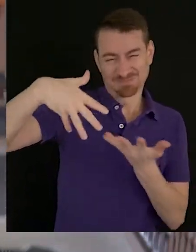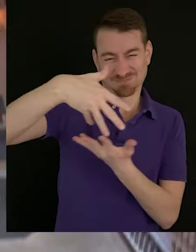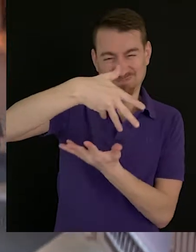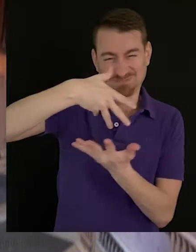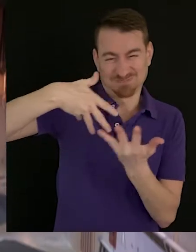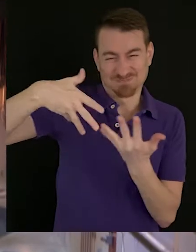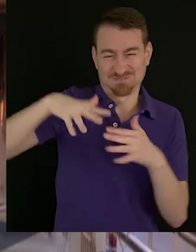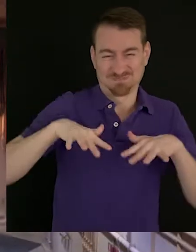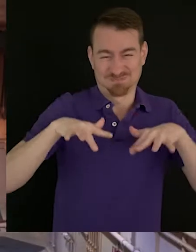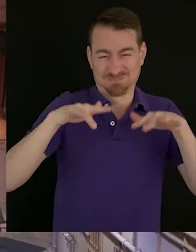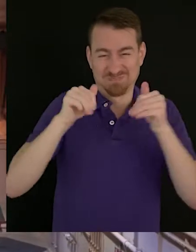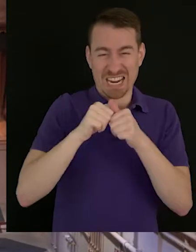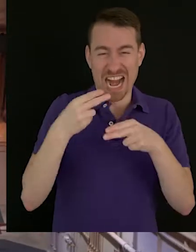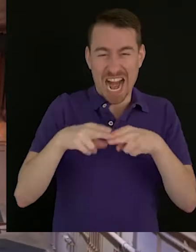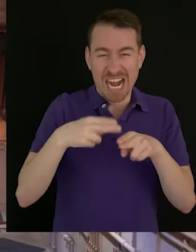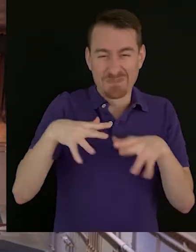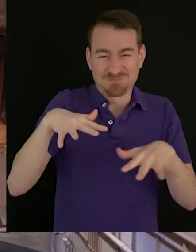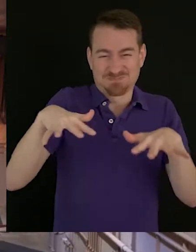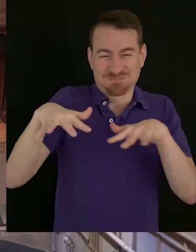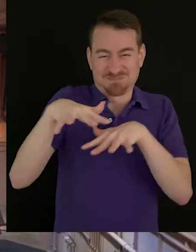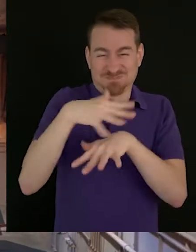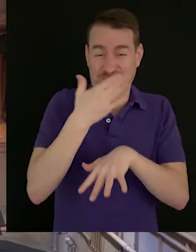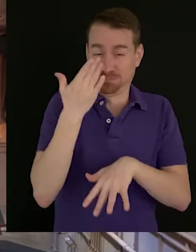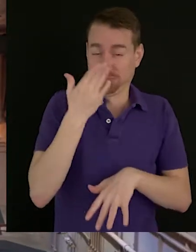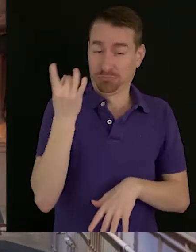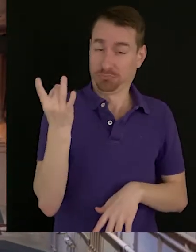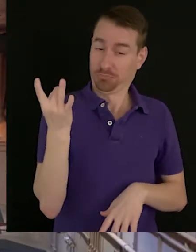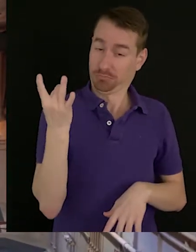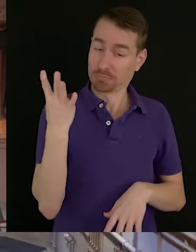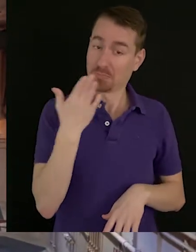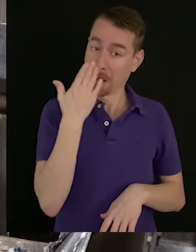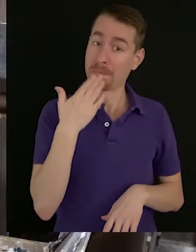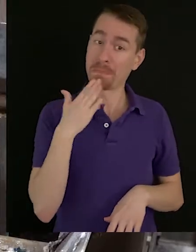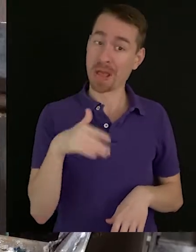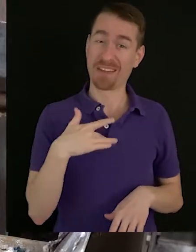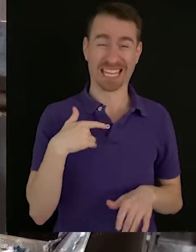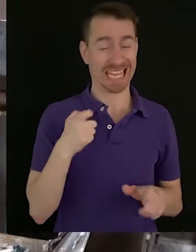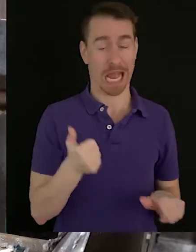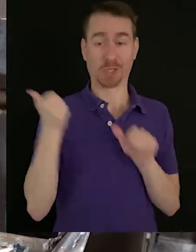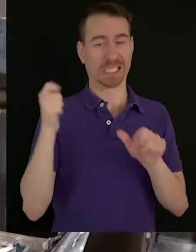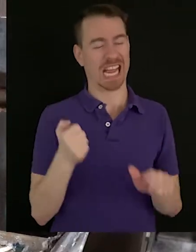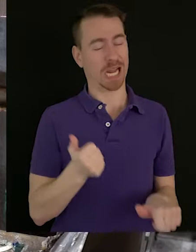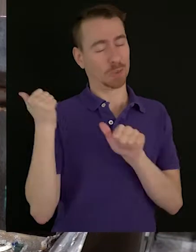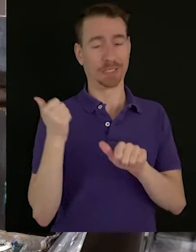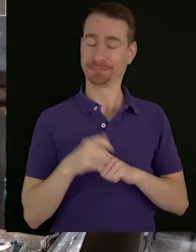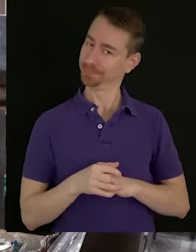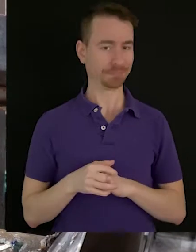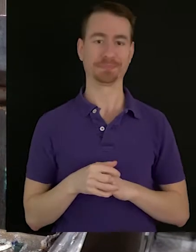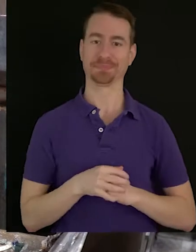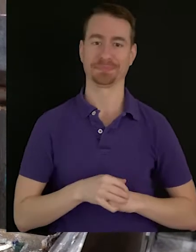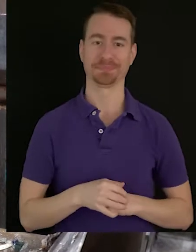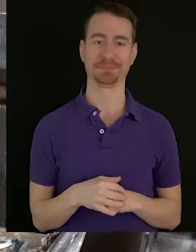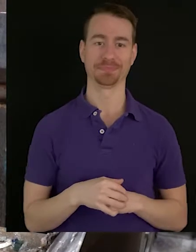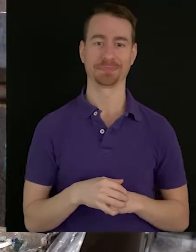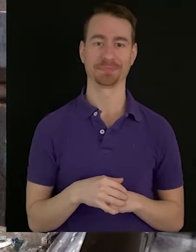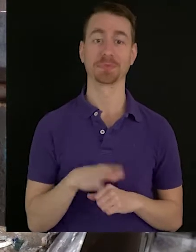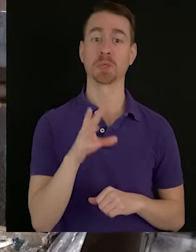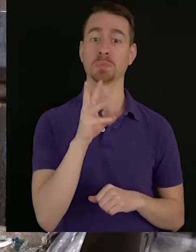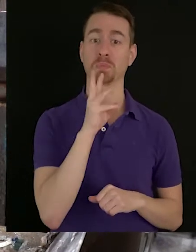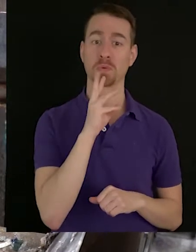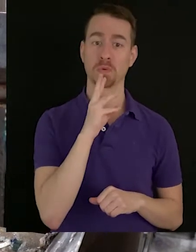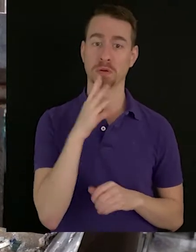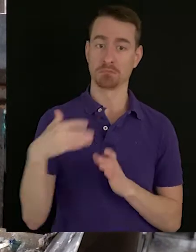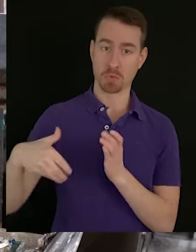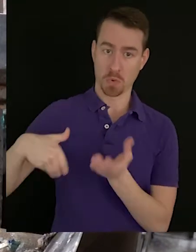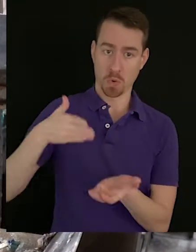or a really, really, really rotten egg. So let's examine these screens in action so I can get out of here. The water